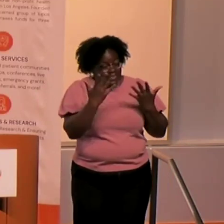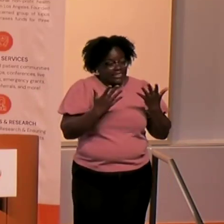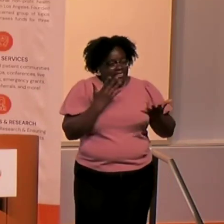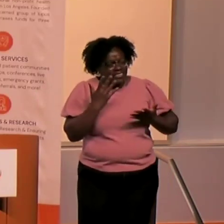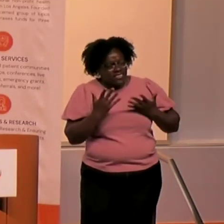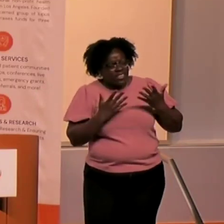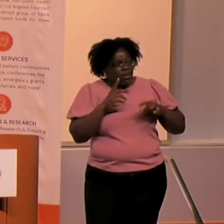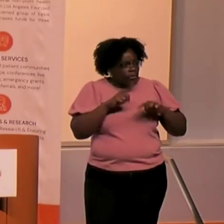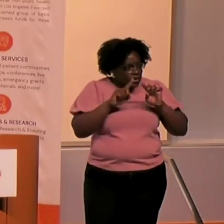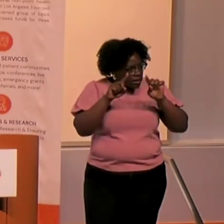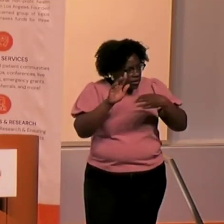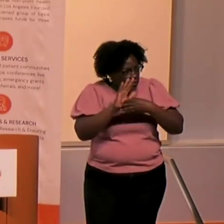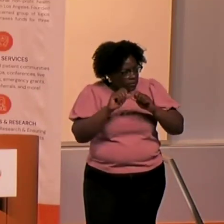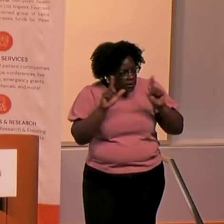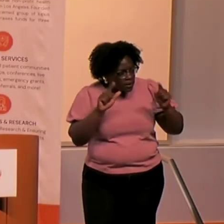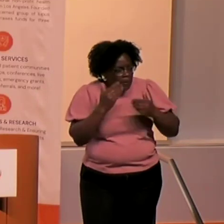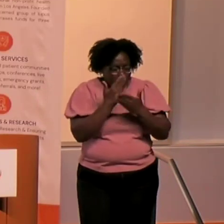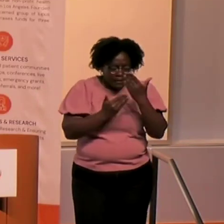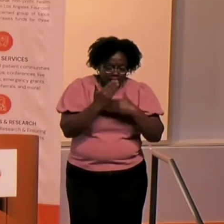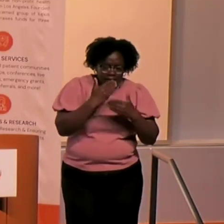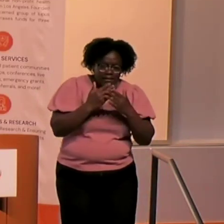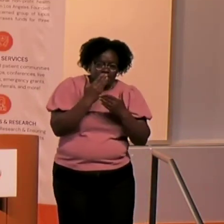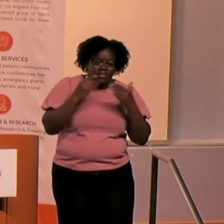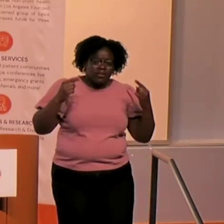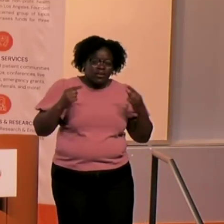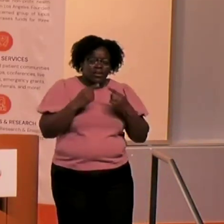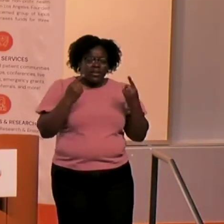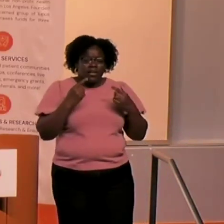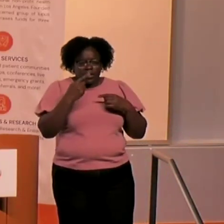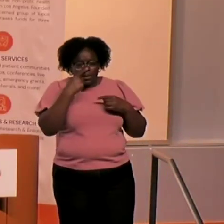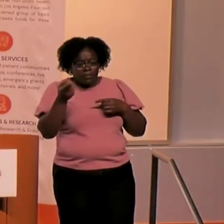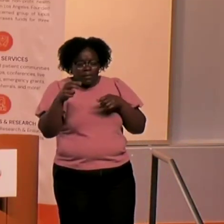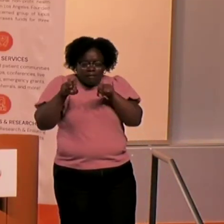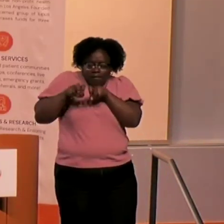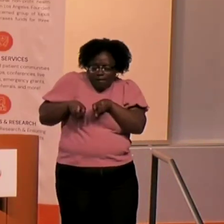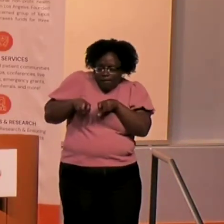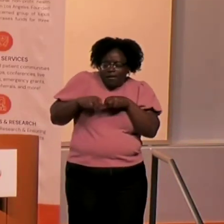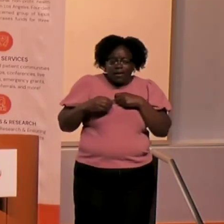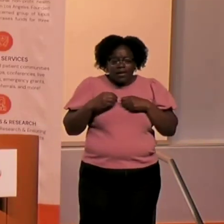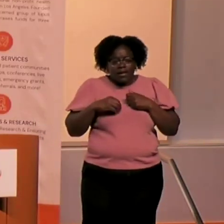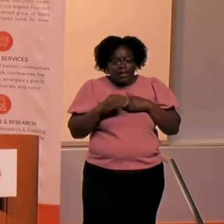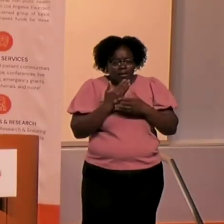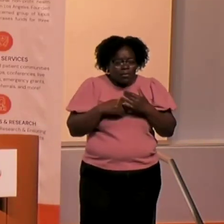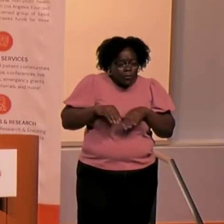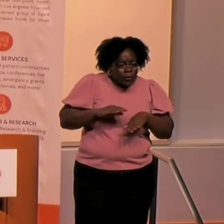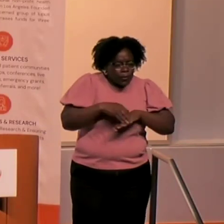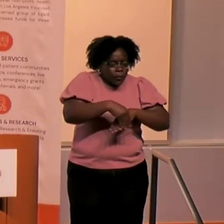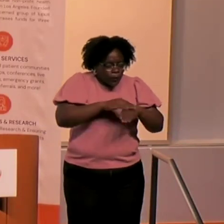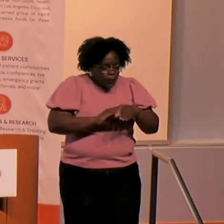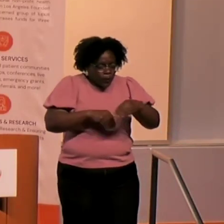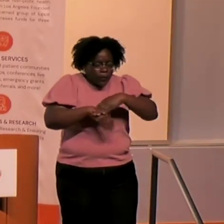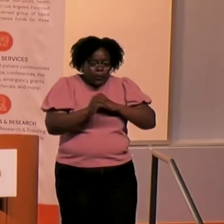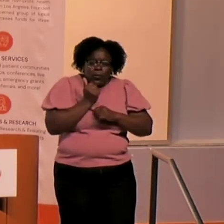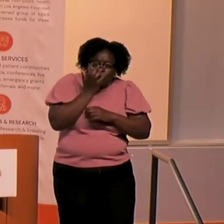we can't go to the movies, my hands hurt a lot. Come to the couch with me as I'm heating up my hands with the heating pad.